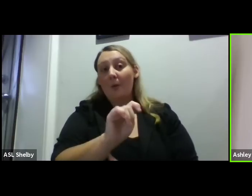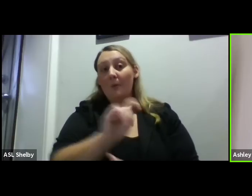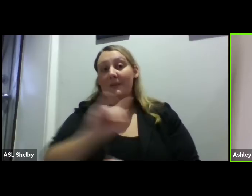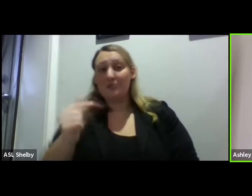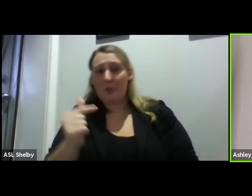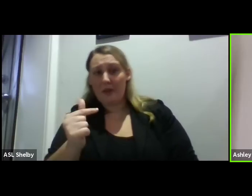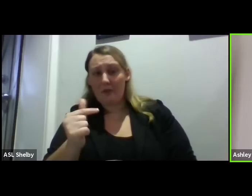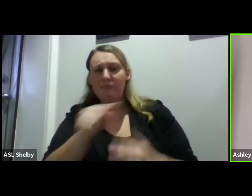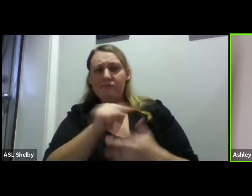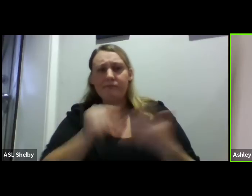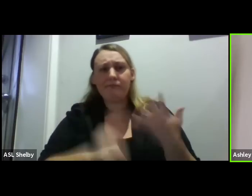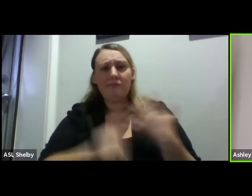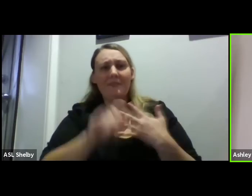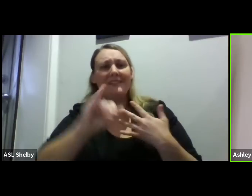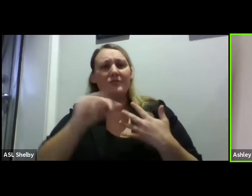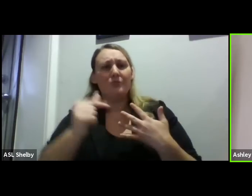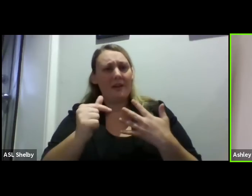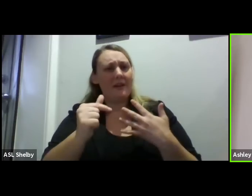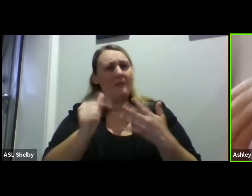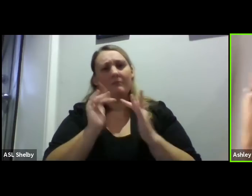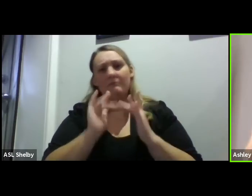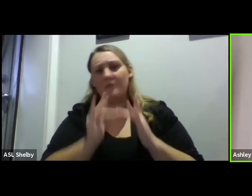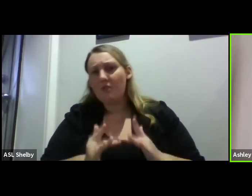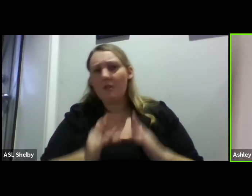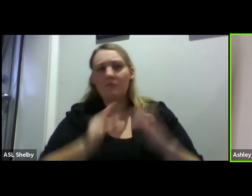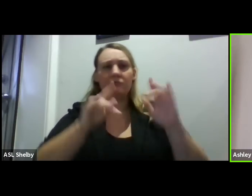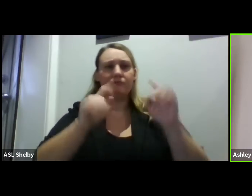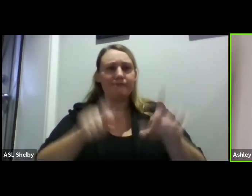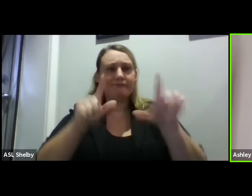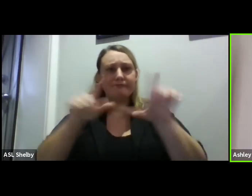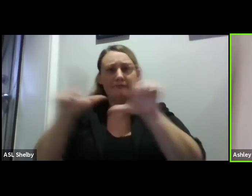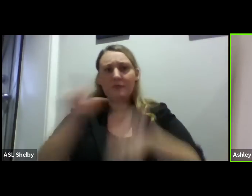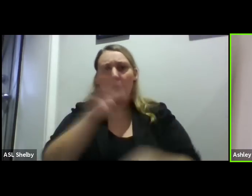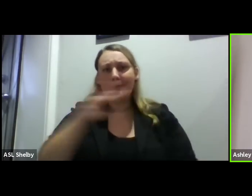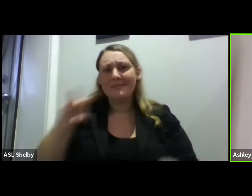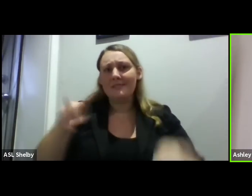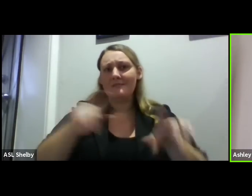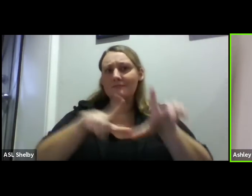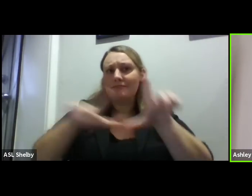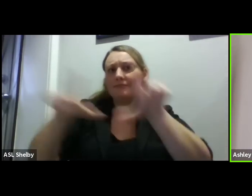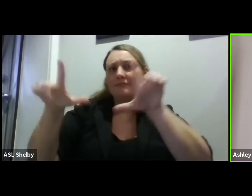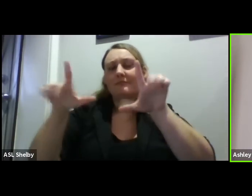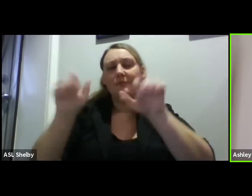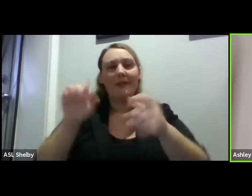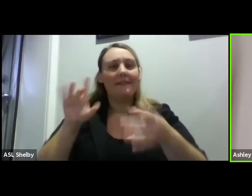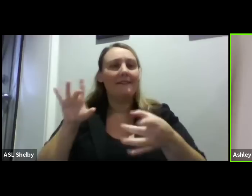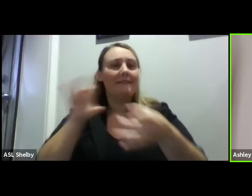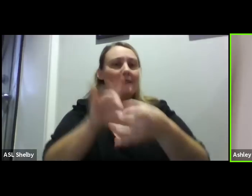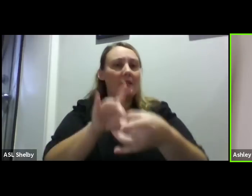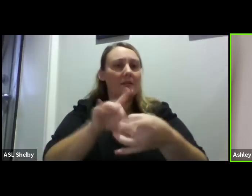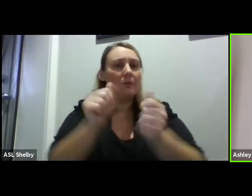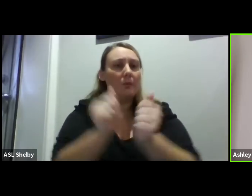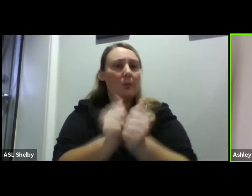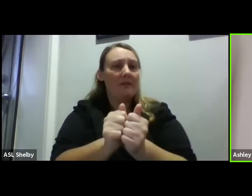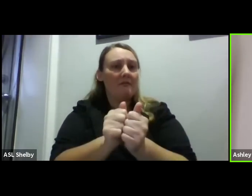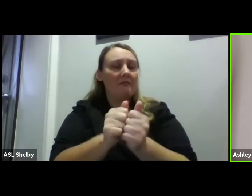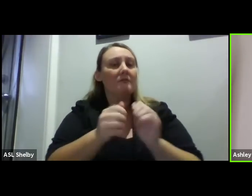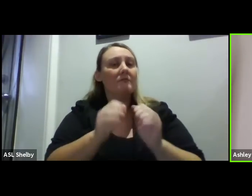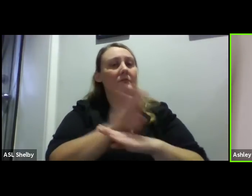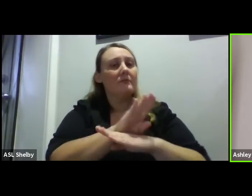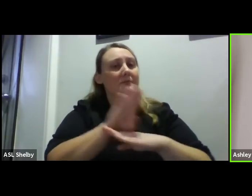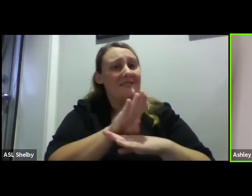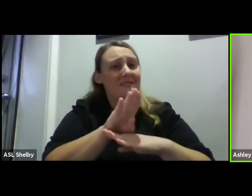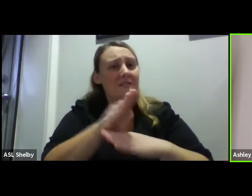internationalhorseday.com. So we have a number of spaces where you can connect with these resources. Now, just as our